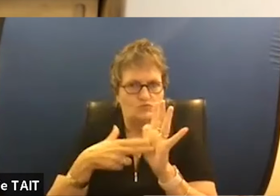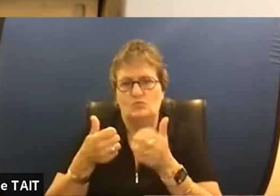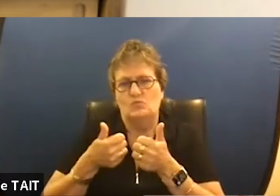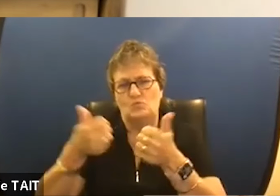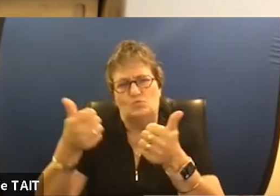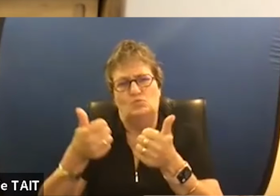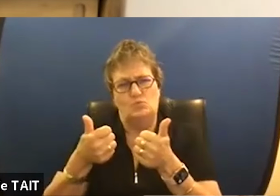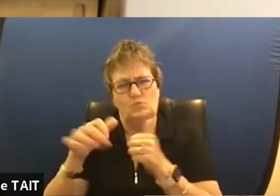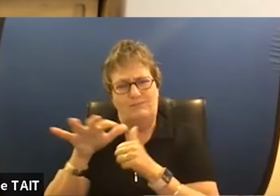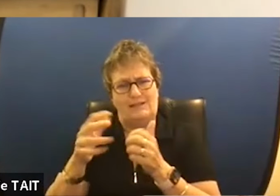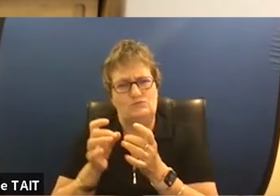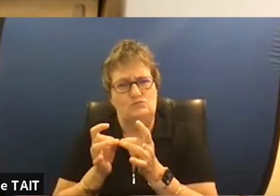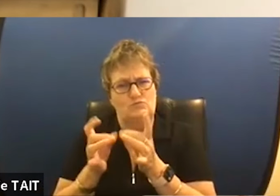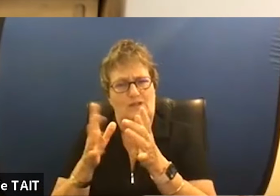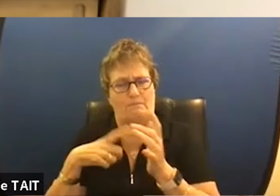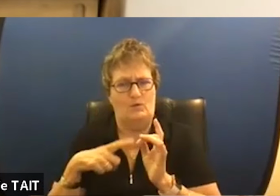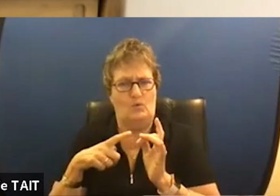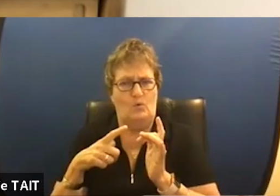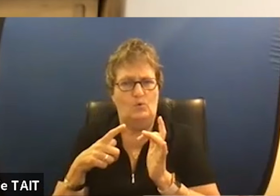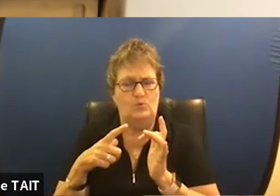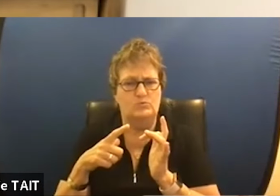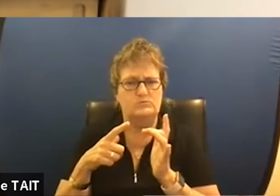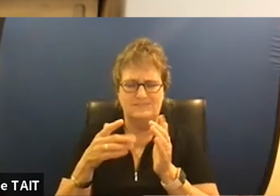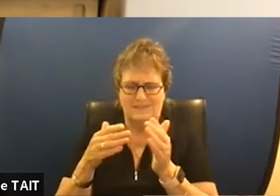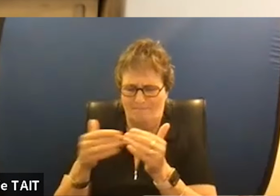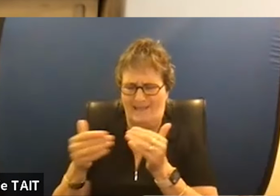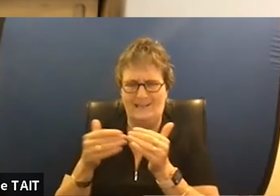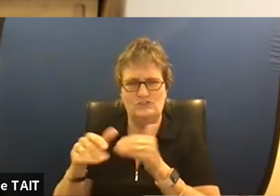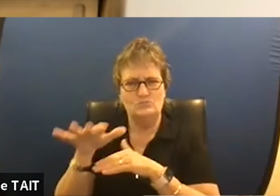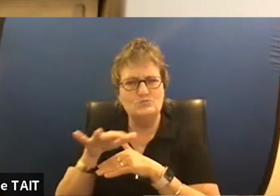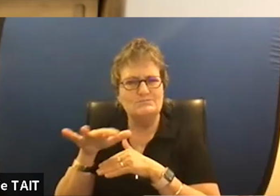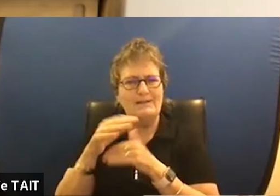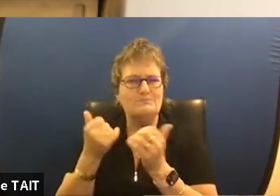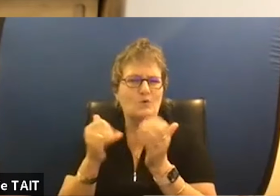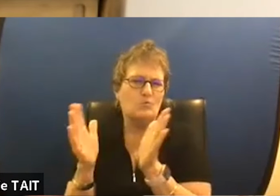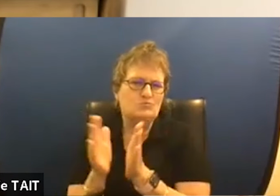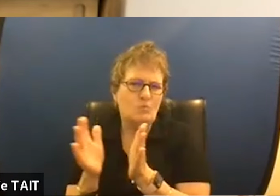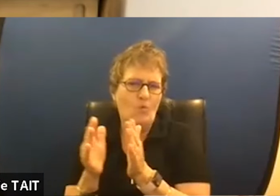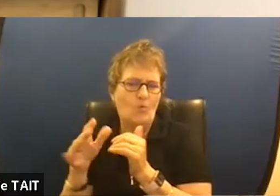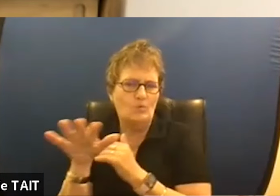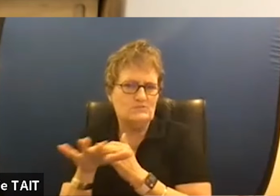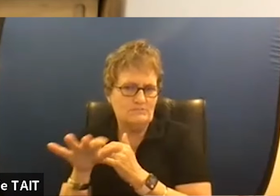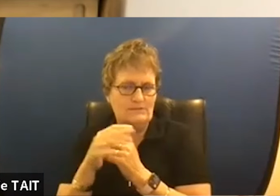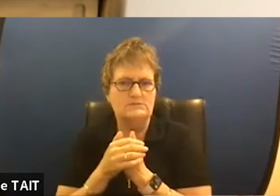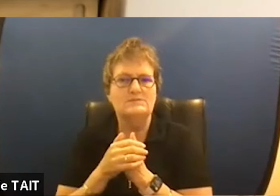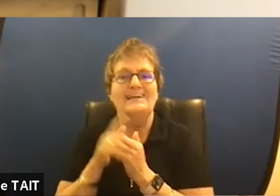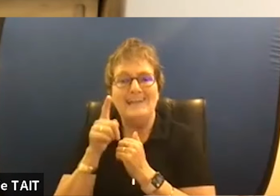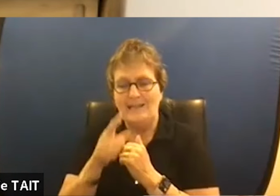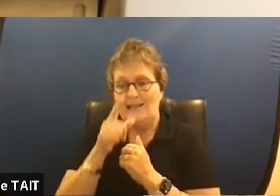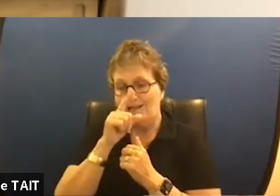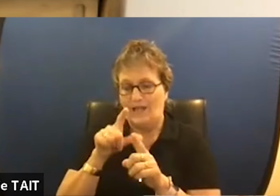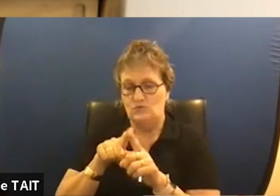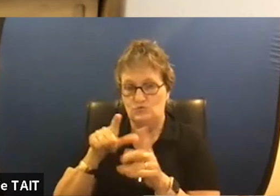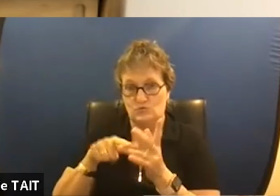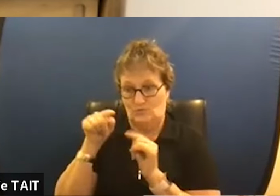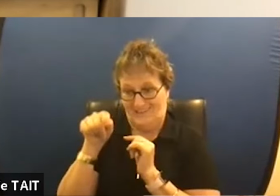study and a manageable space to put these things into place and say, here's what we can do.